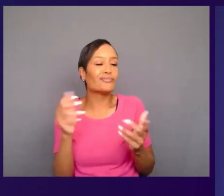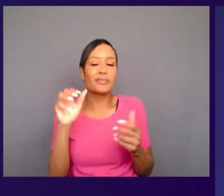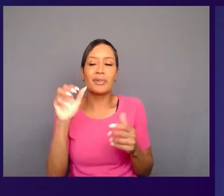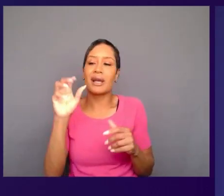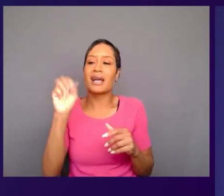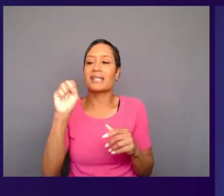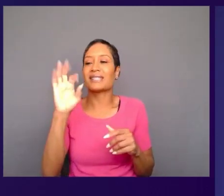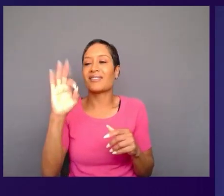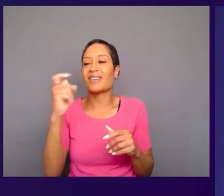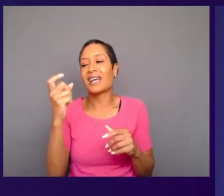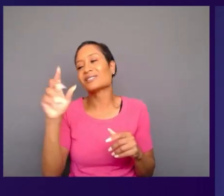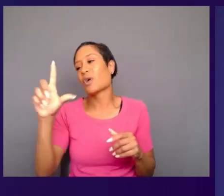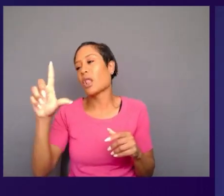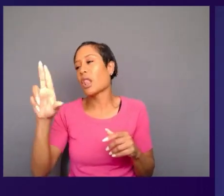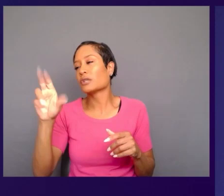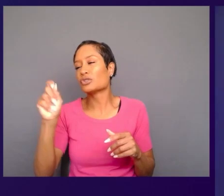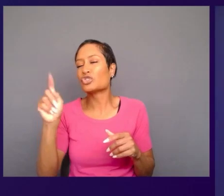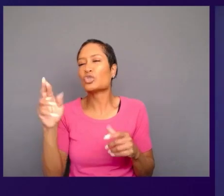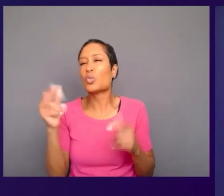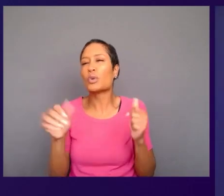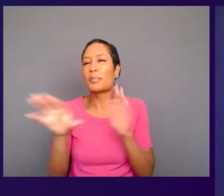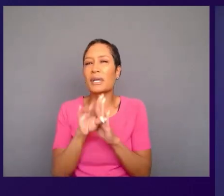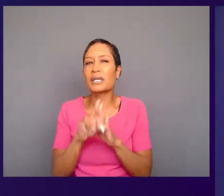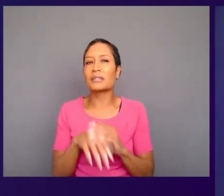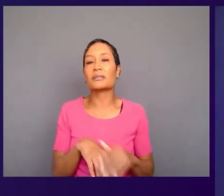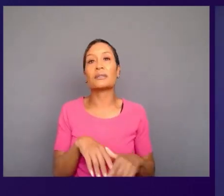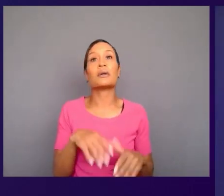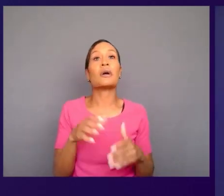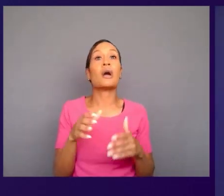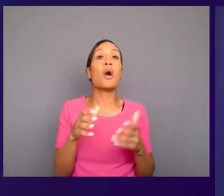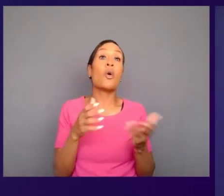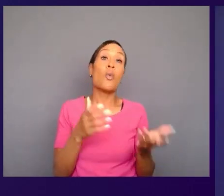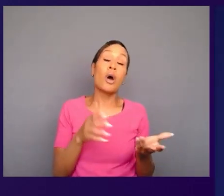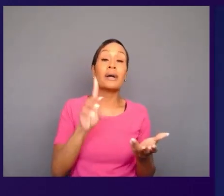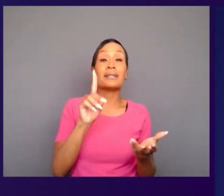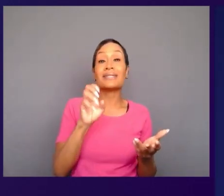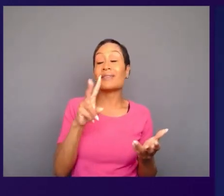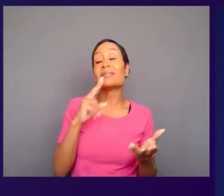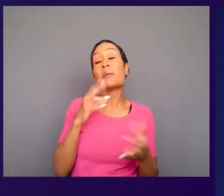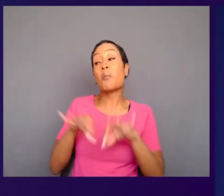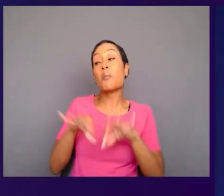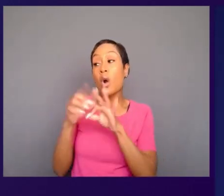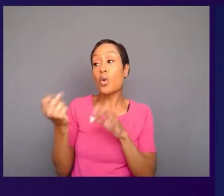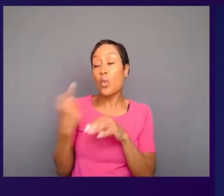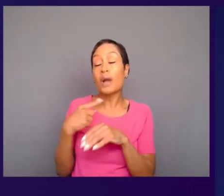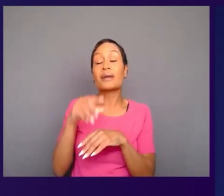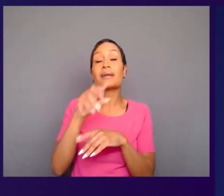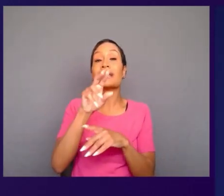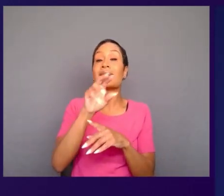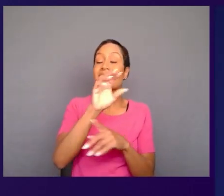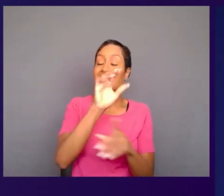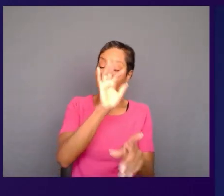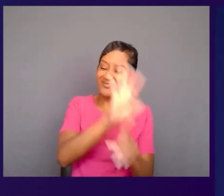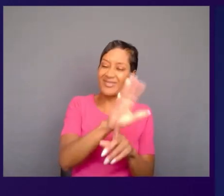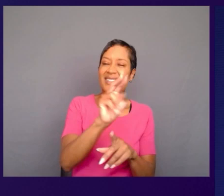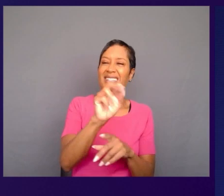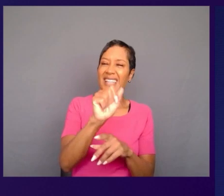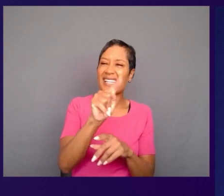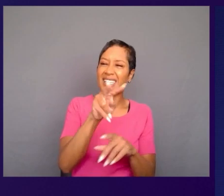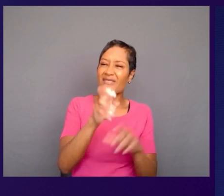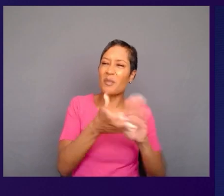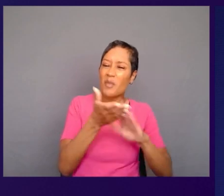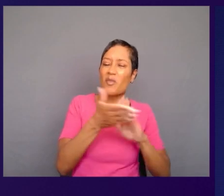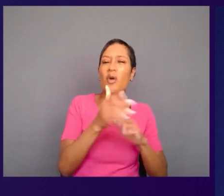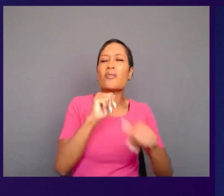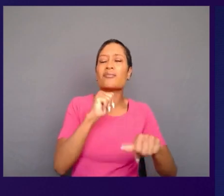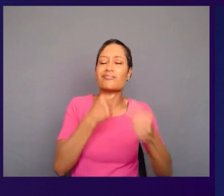FSx or Lustre? That's a really important question. With Mountpoint, you get S3's native performance, and it supports file system